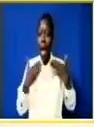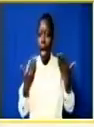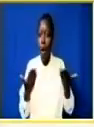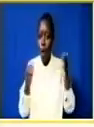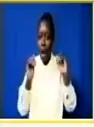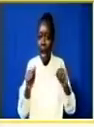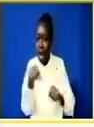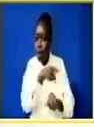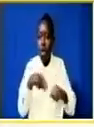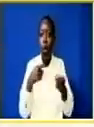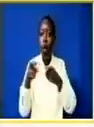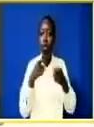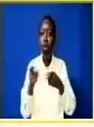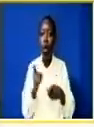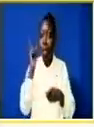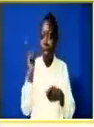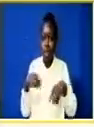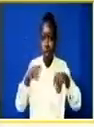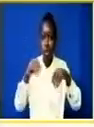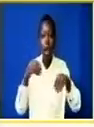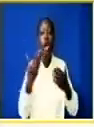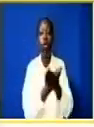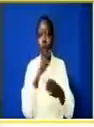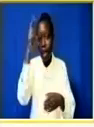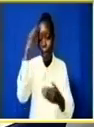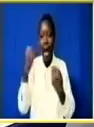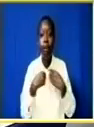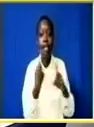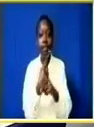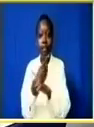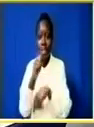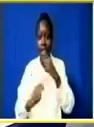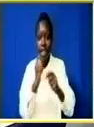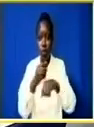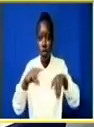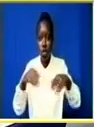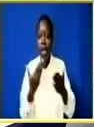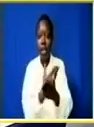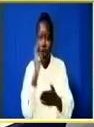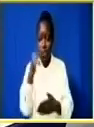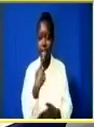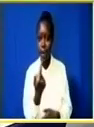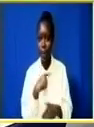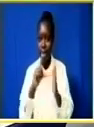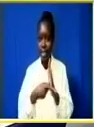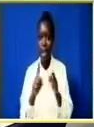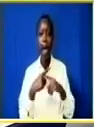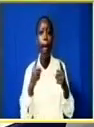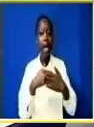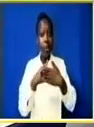these types of erosion? Remember, mm-hmm. we have the different types of erosion. Yes. You're going to tell me. Okay. Later. But before